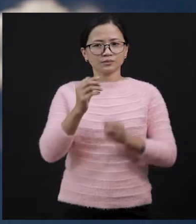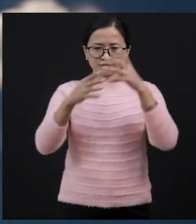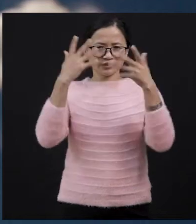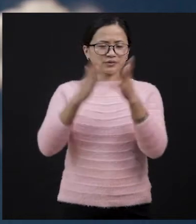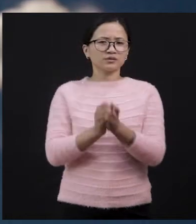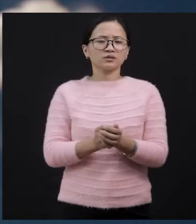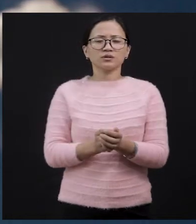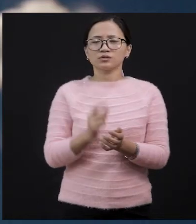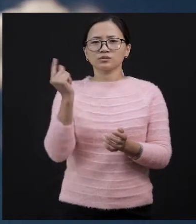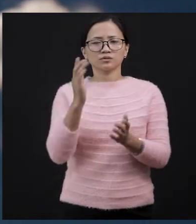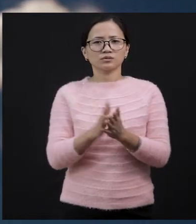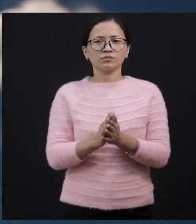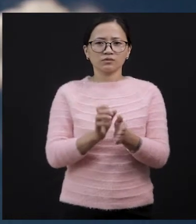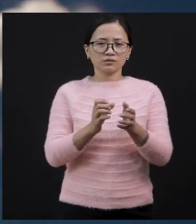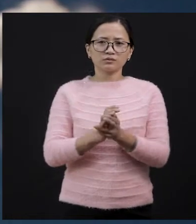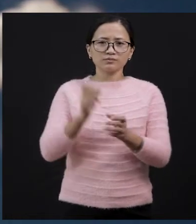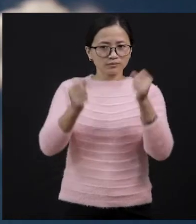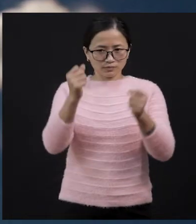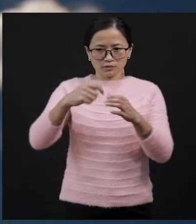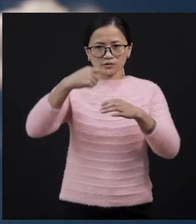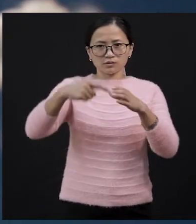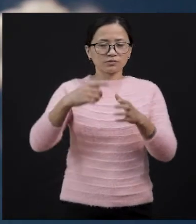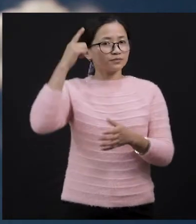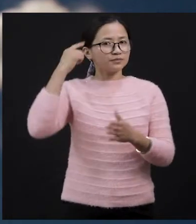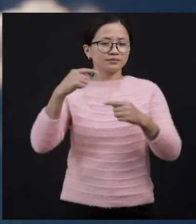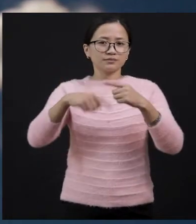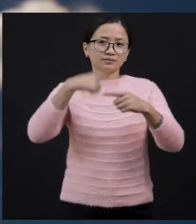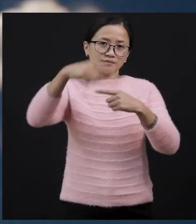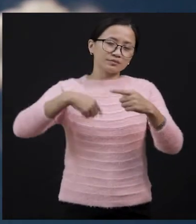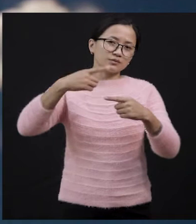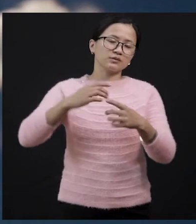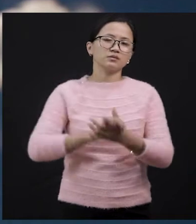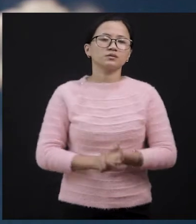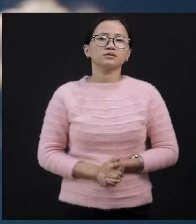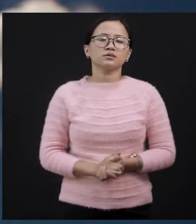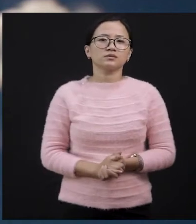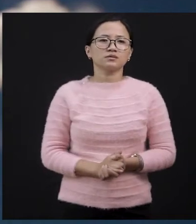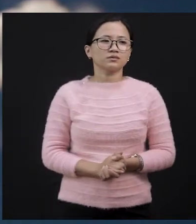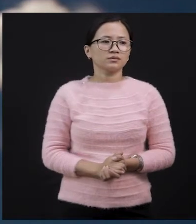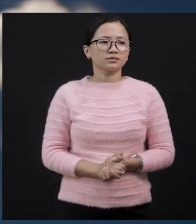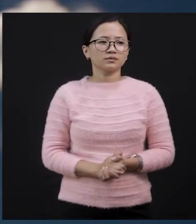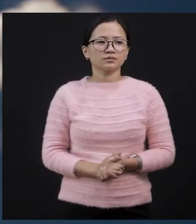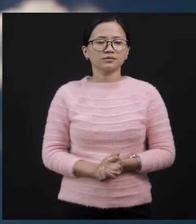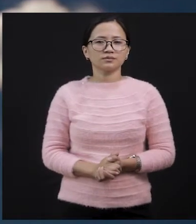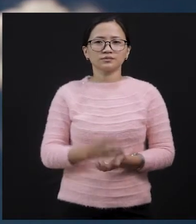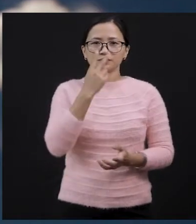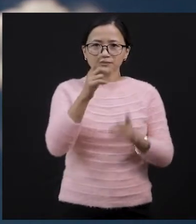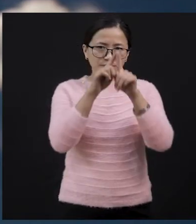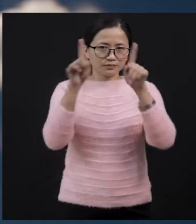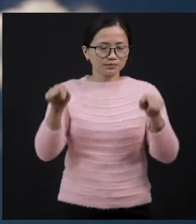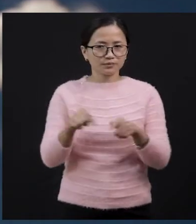for inflating car tires, right? Air, it is used to inflate the car